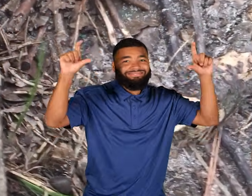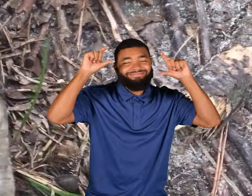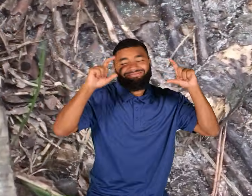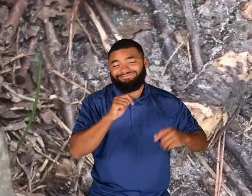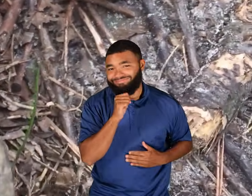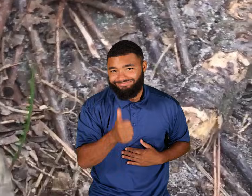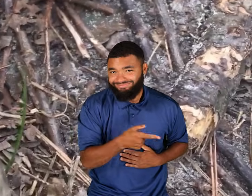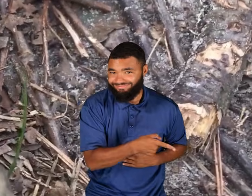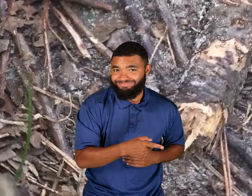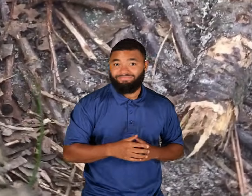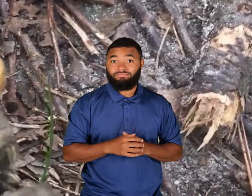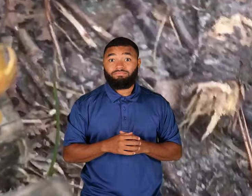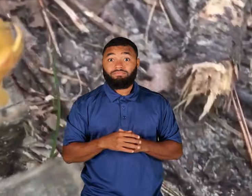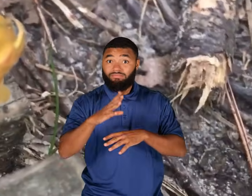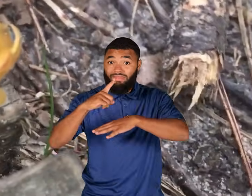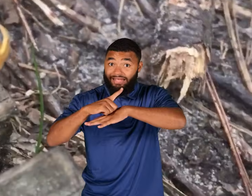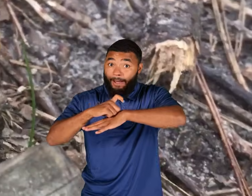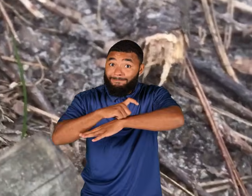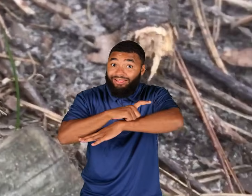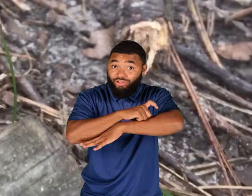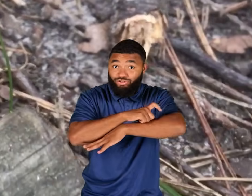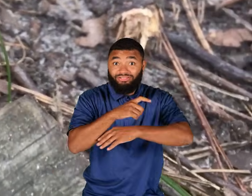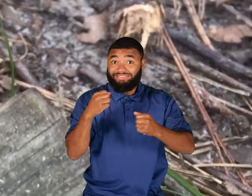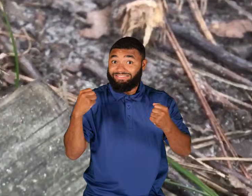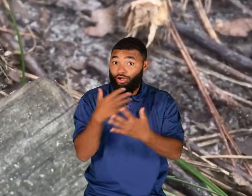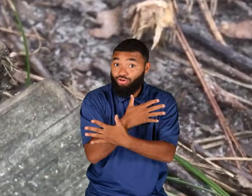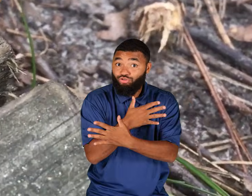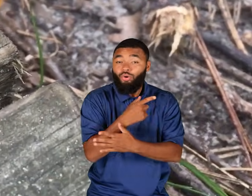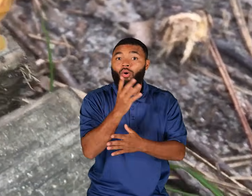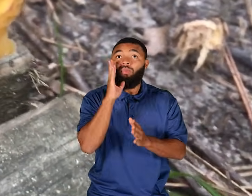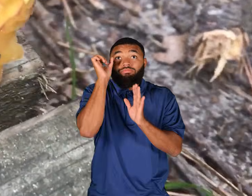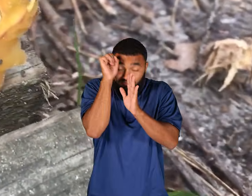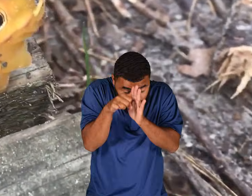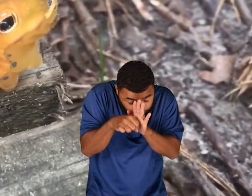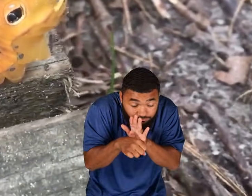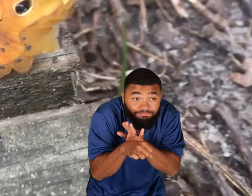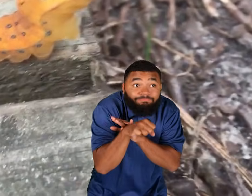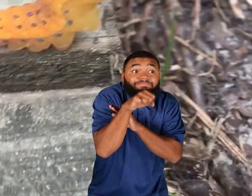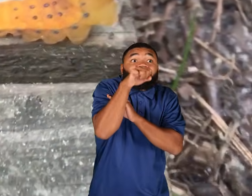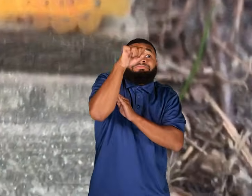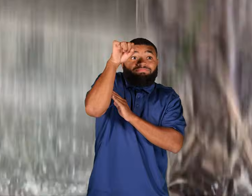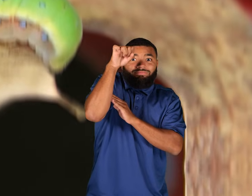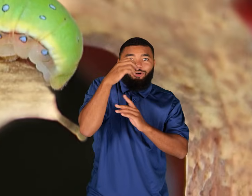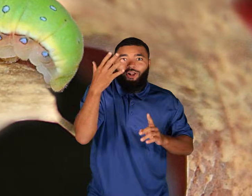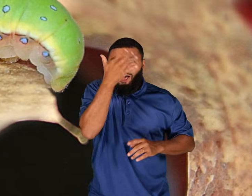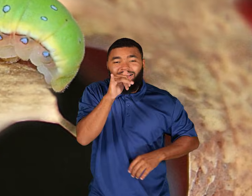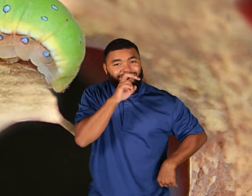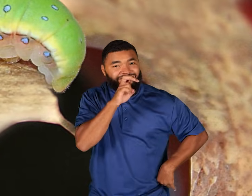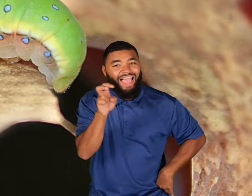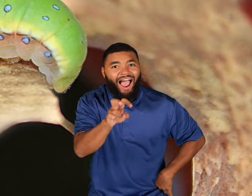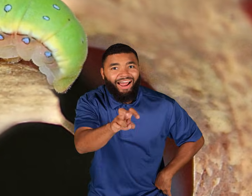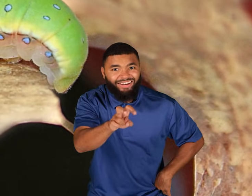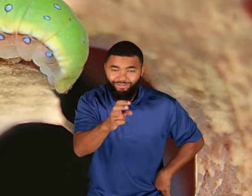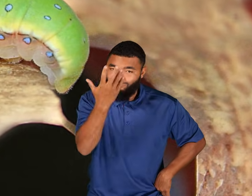feels scared, it curls its head down and lifts its snake head to make the trick even more real.